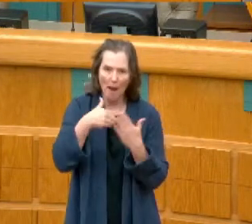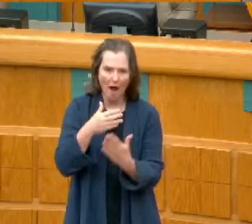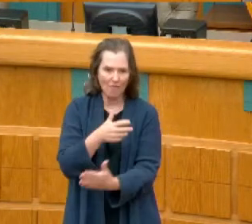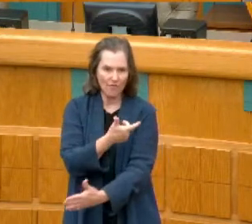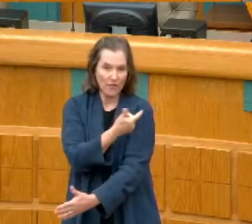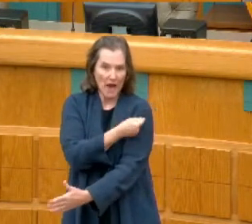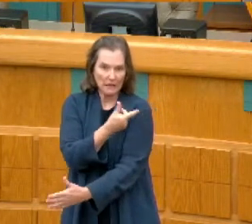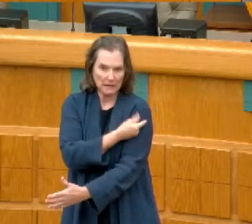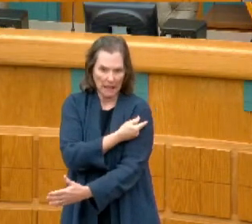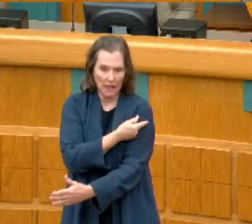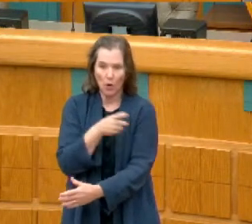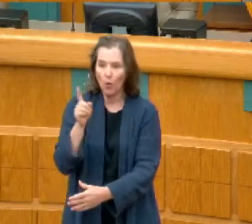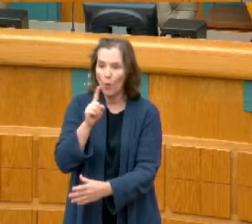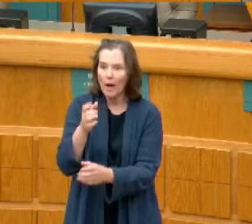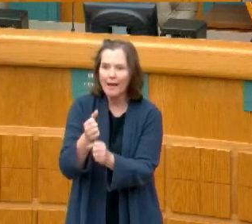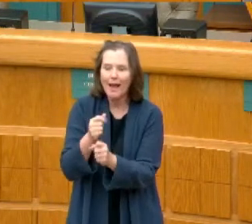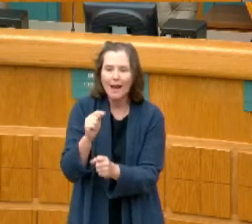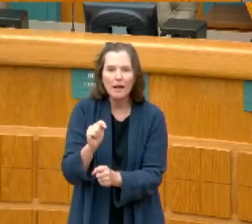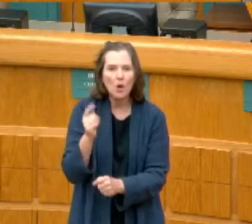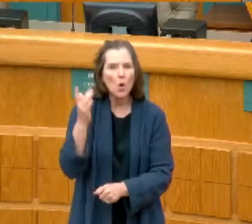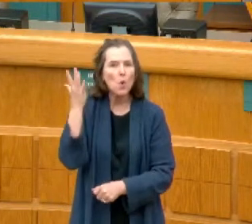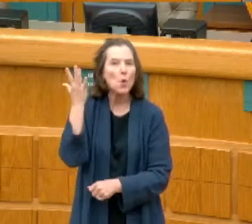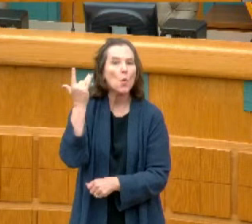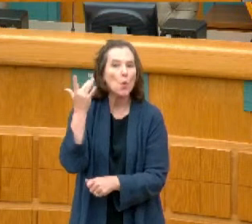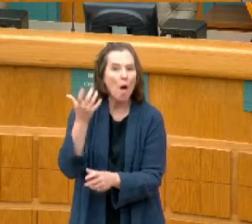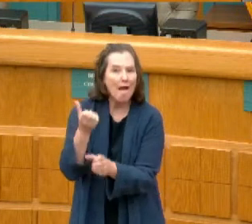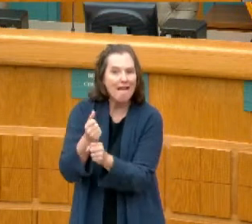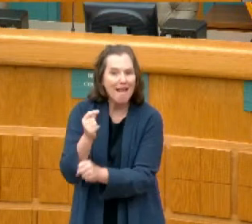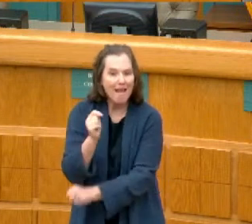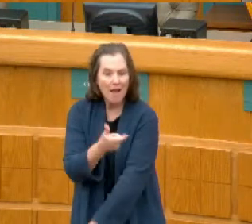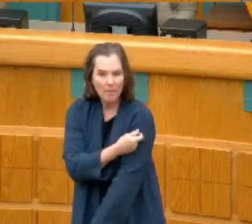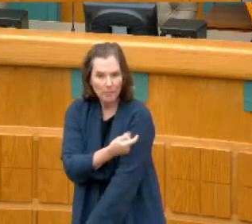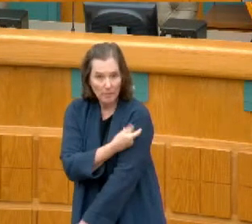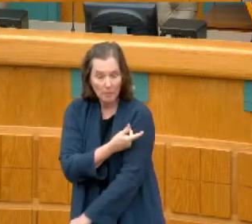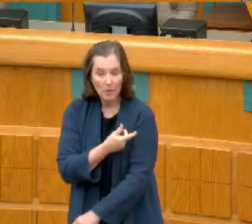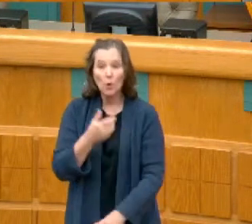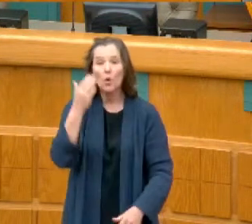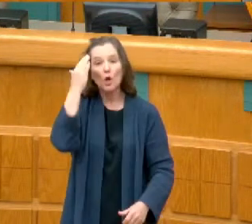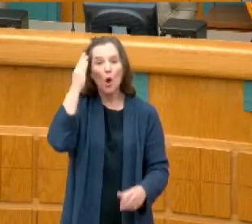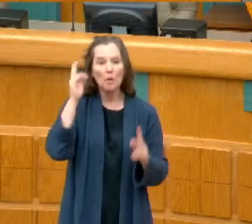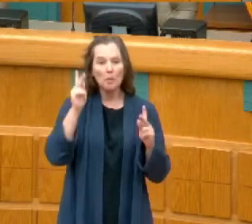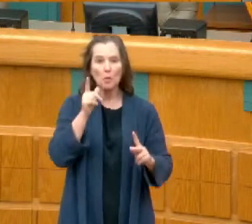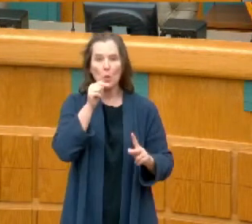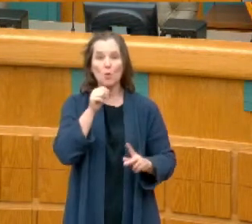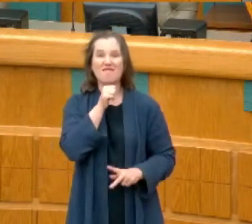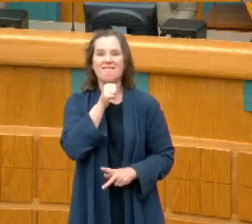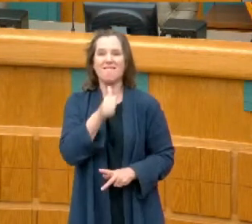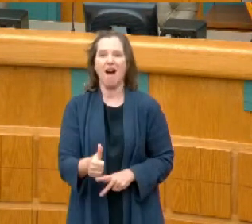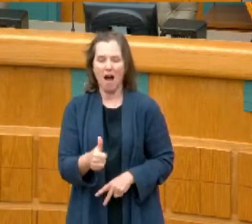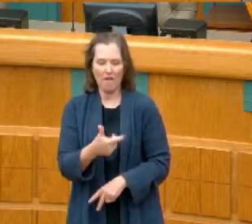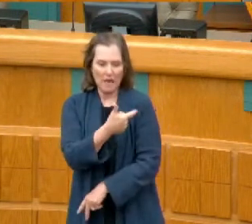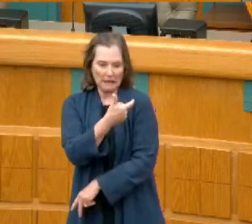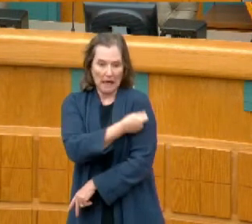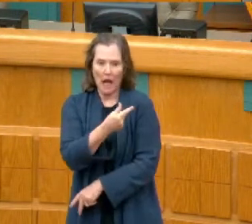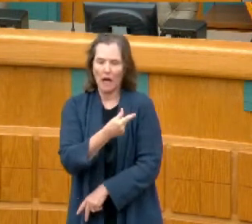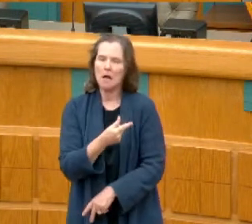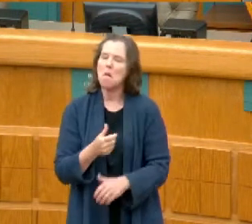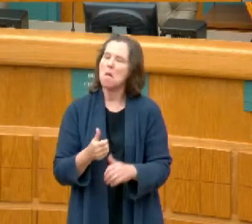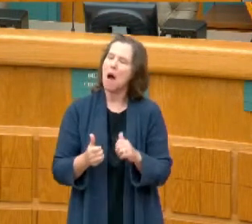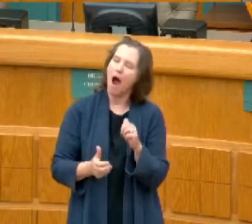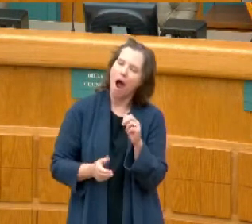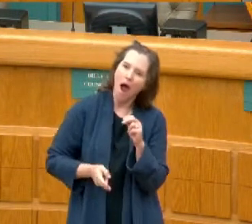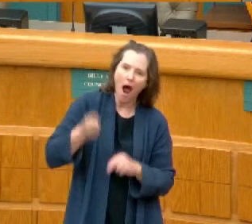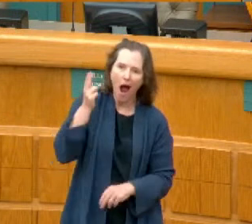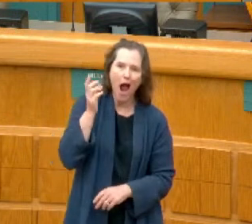that unvaccinated people are at the greatest risk, and you can lessen your risk of contracting the virus